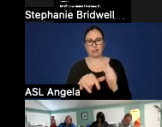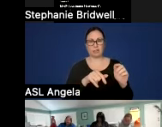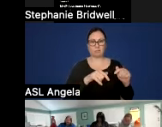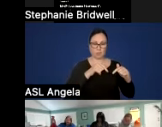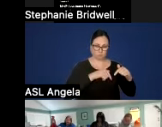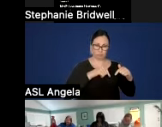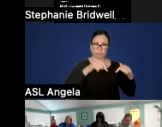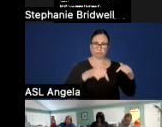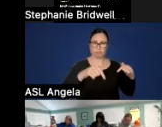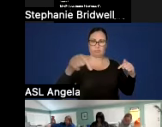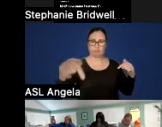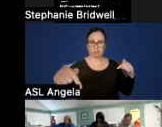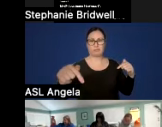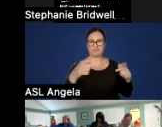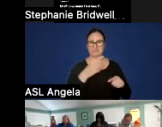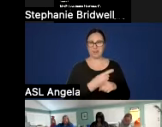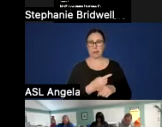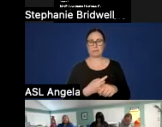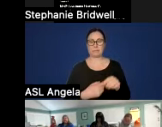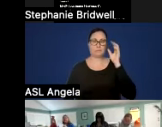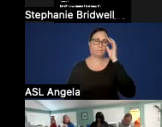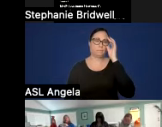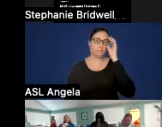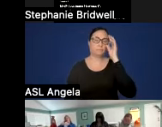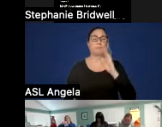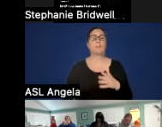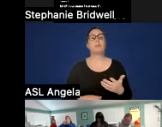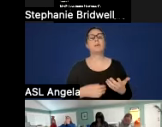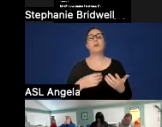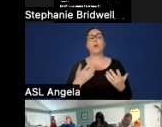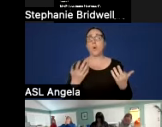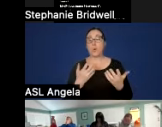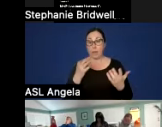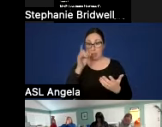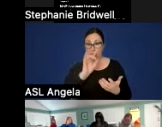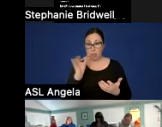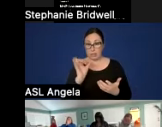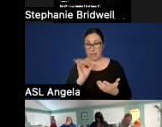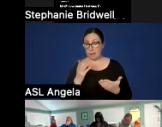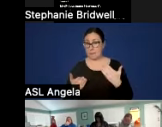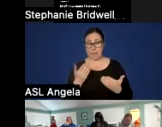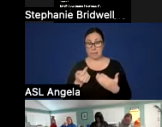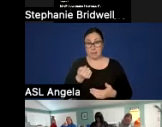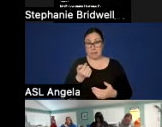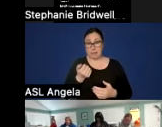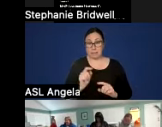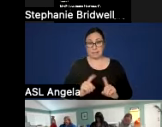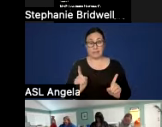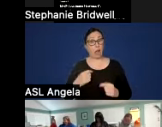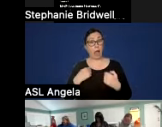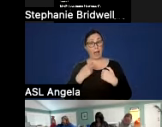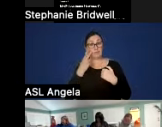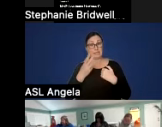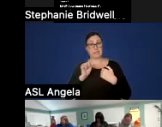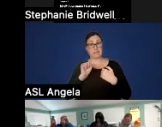typically, right? And so what that looks like may be slightly different. I've even seen SART teams that will